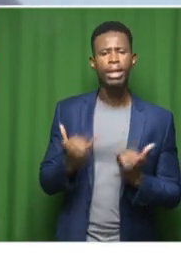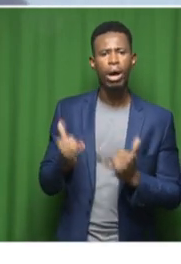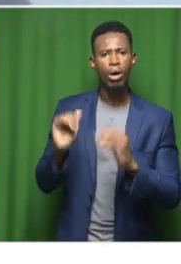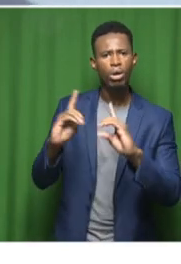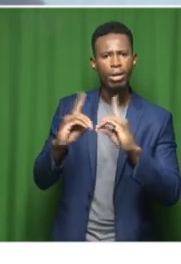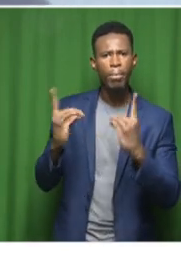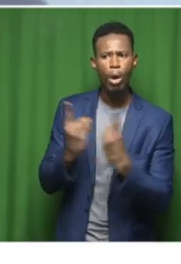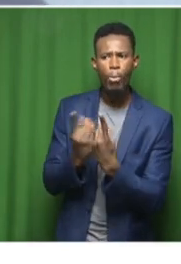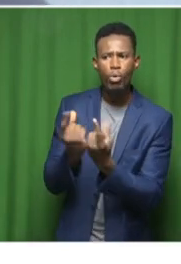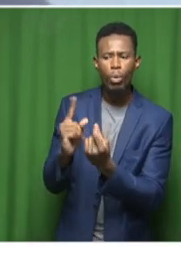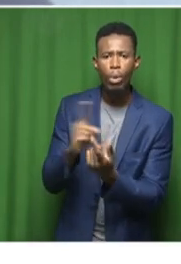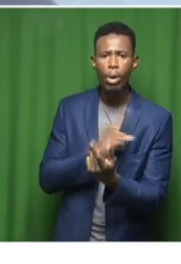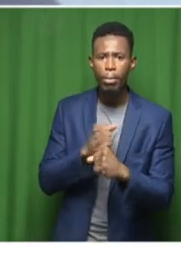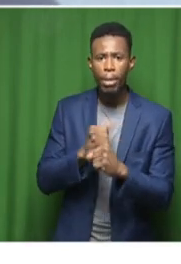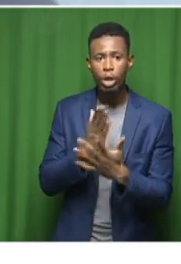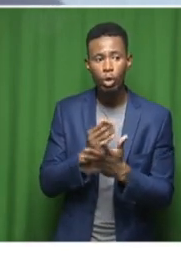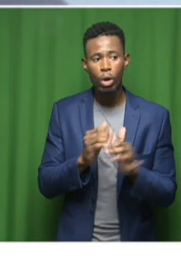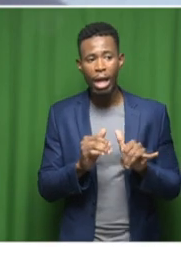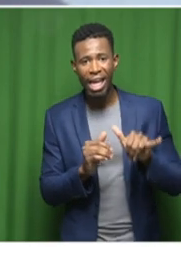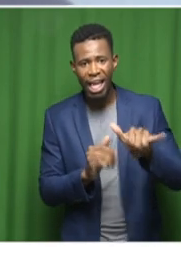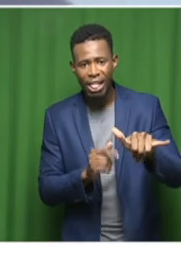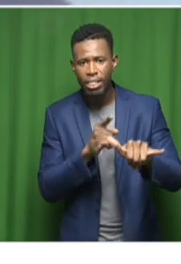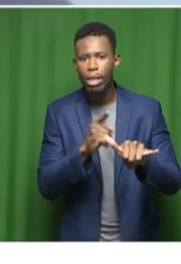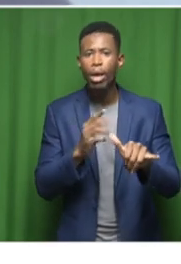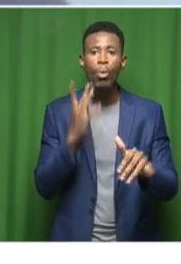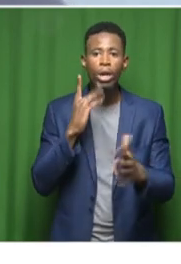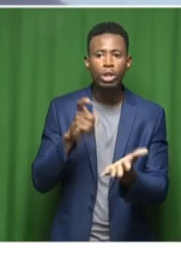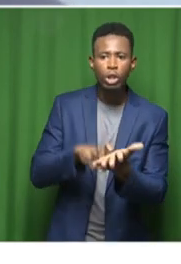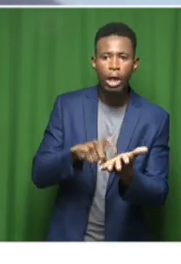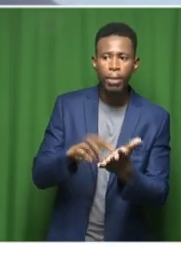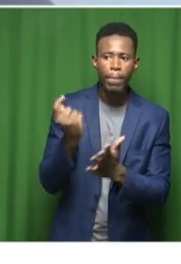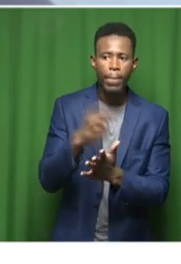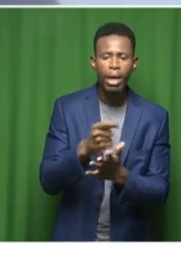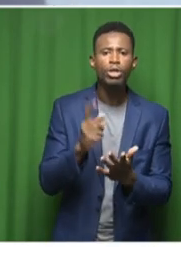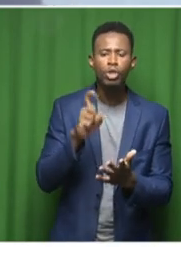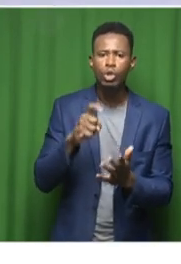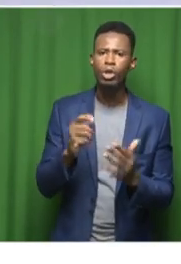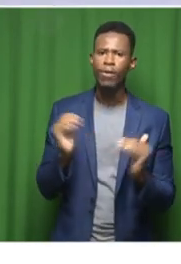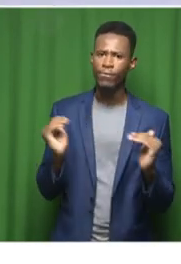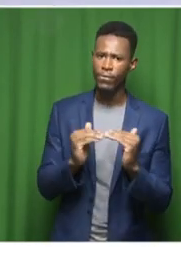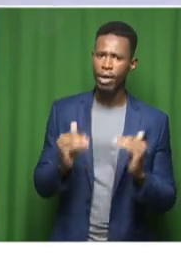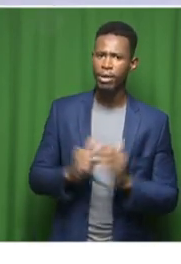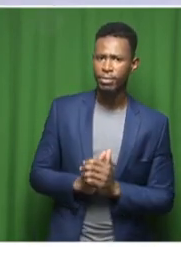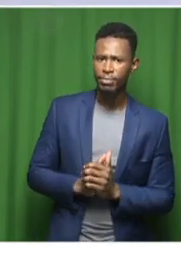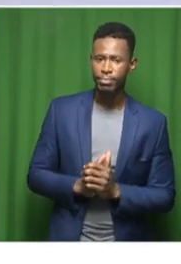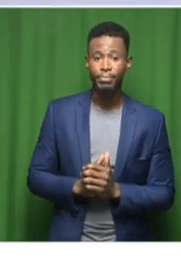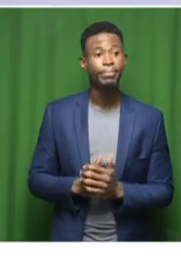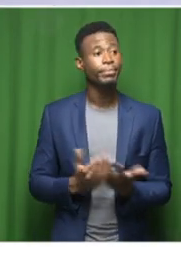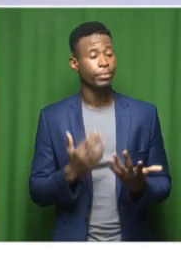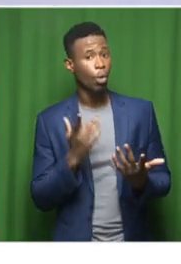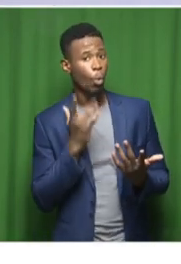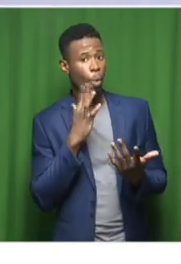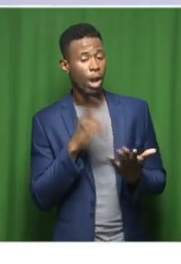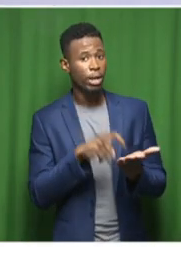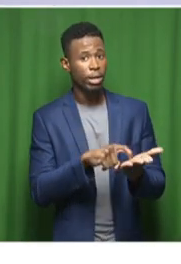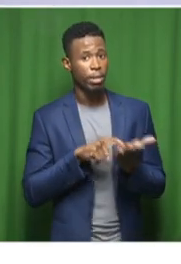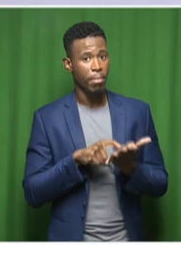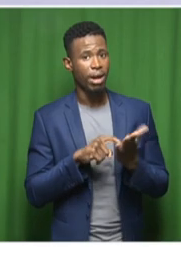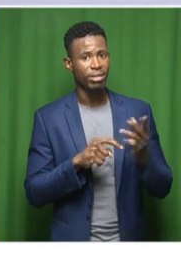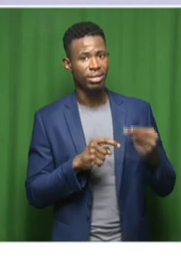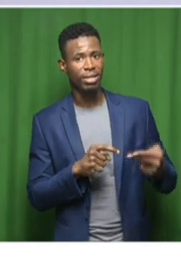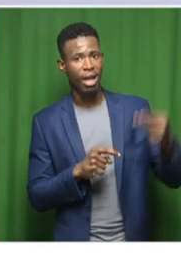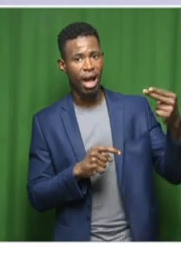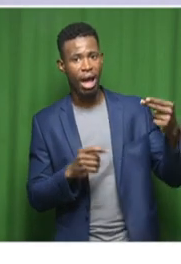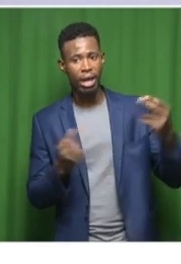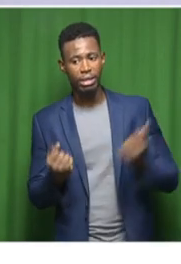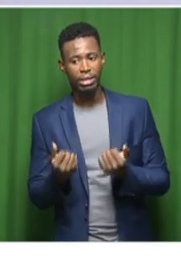that airlines charge reasonable amounts of money in order to promote local tourism? When the demand is higher than the supply, then you're